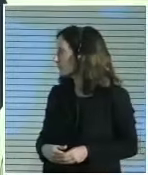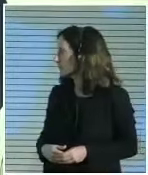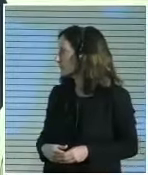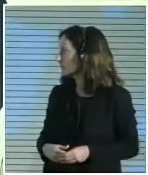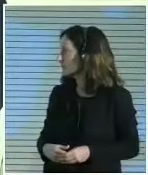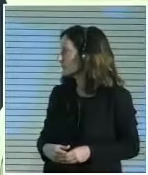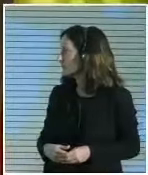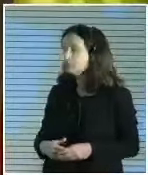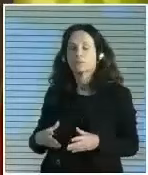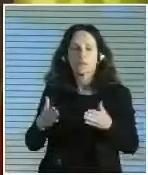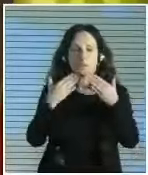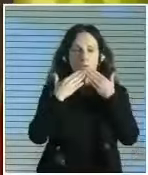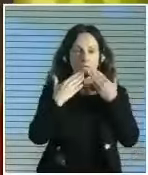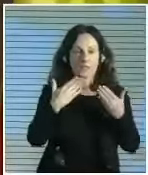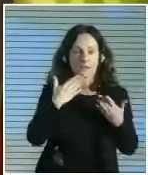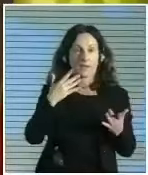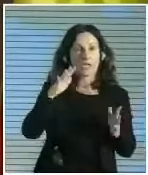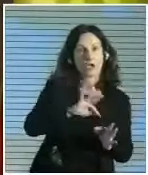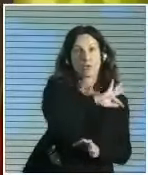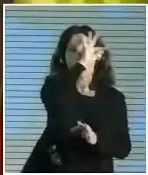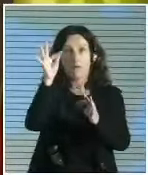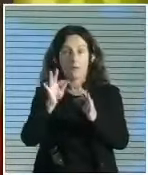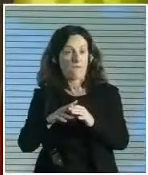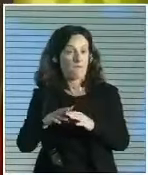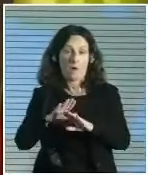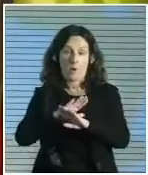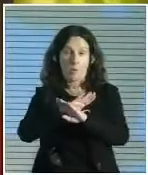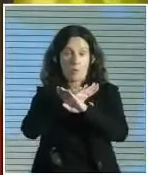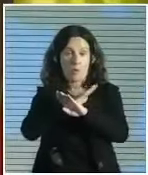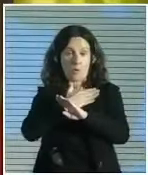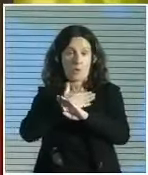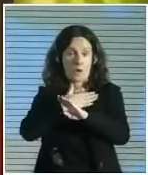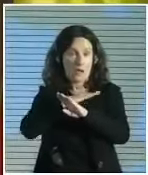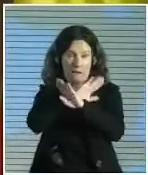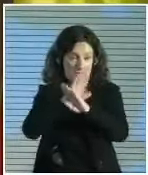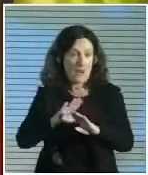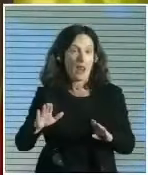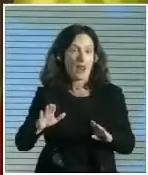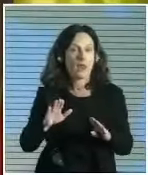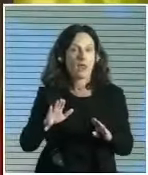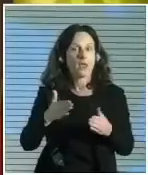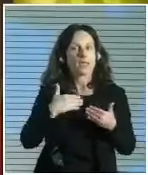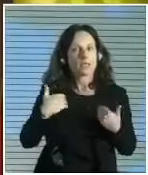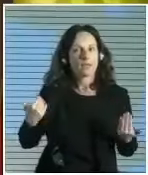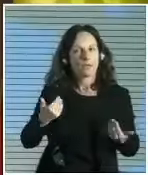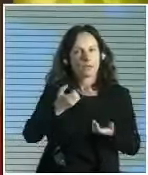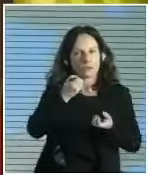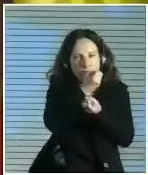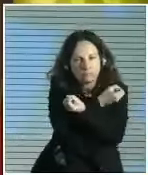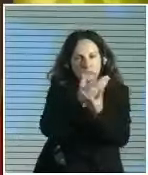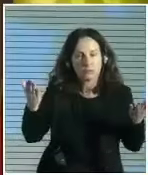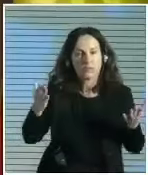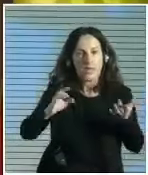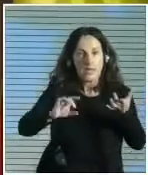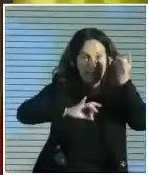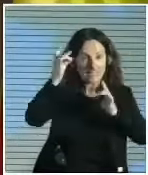of a system through the activities that we implement in the initiative. So hopefully the vision of a